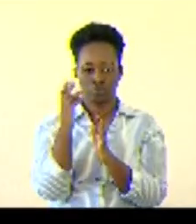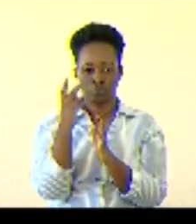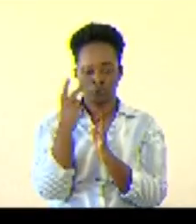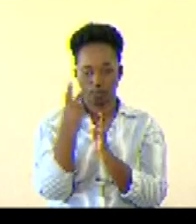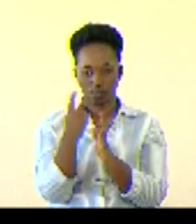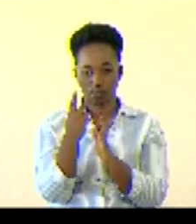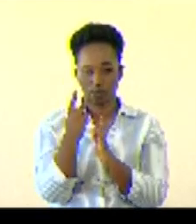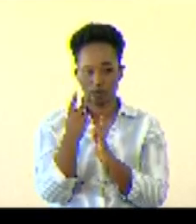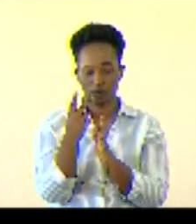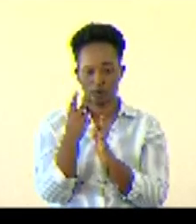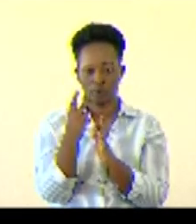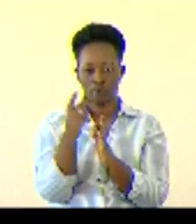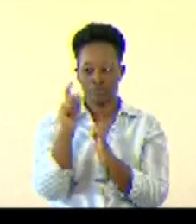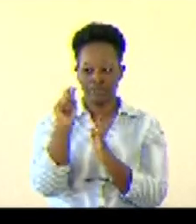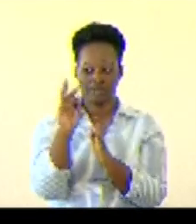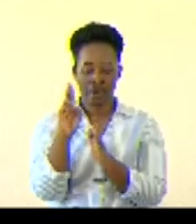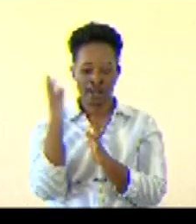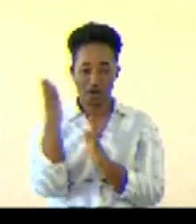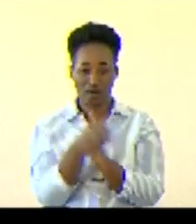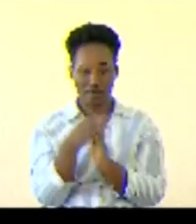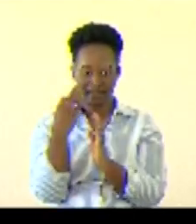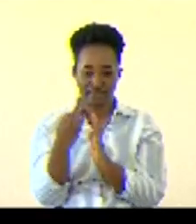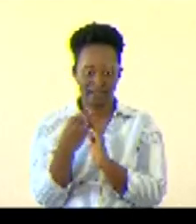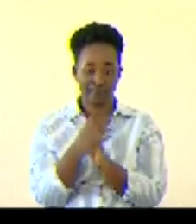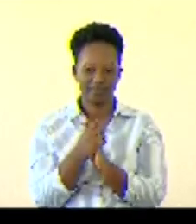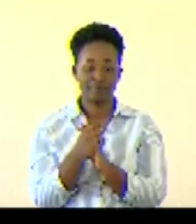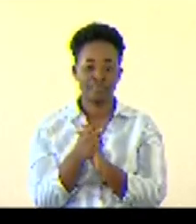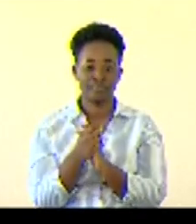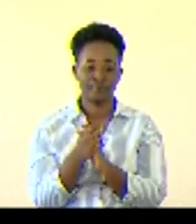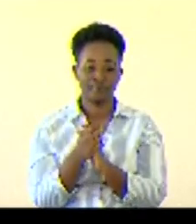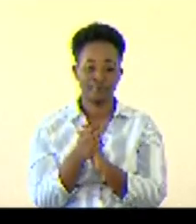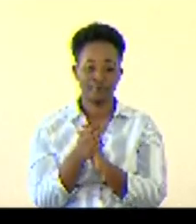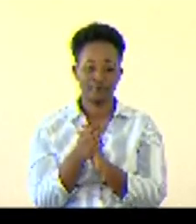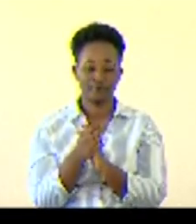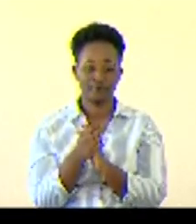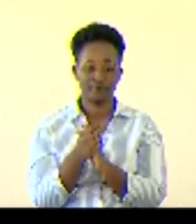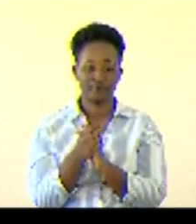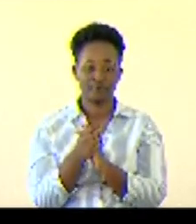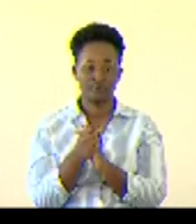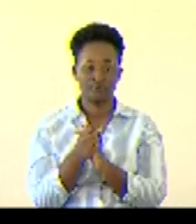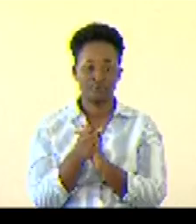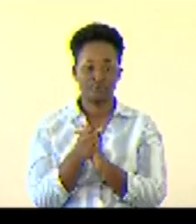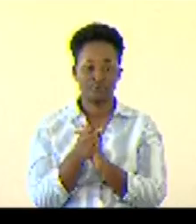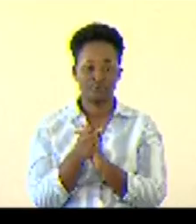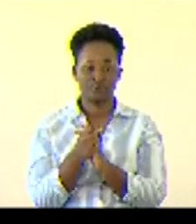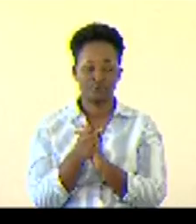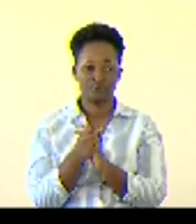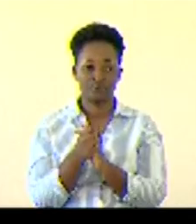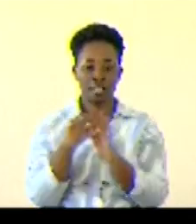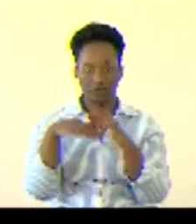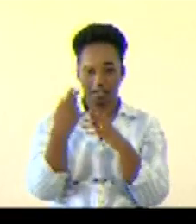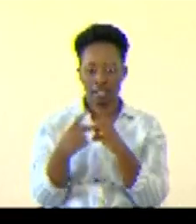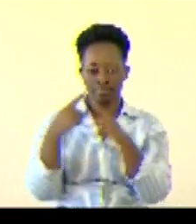2, our total revenue over 3. So out of 1, then what you do here, you can,